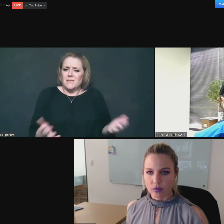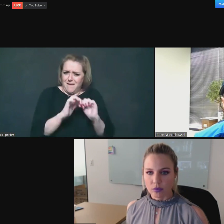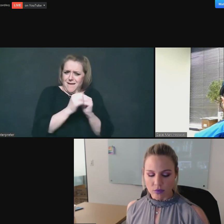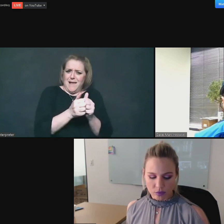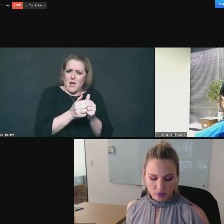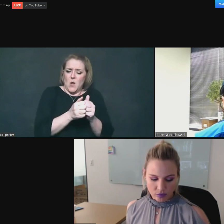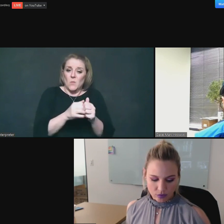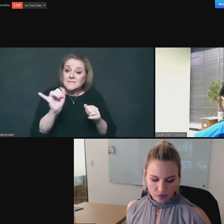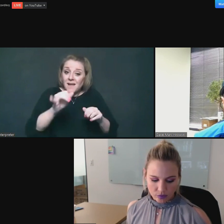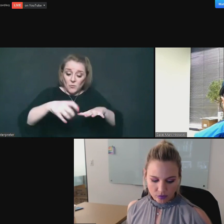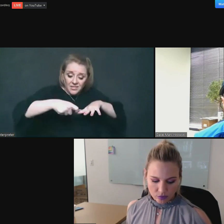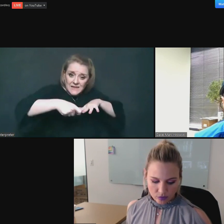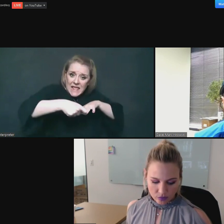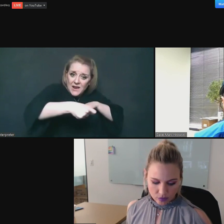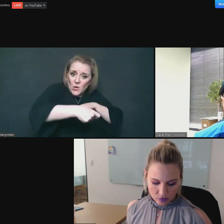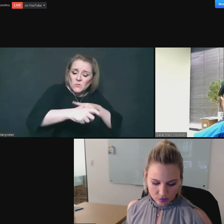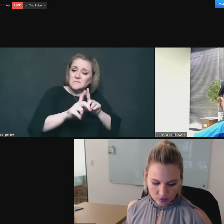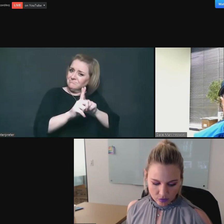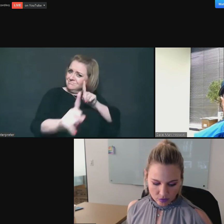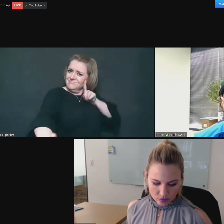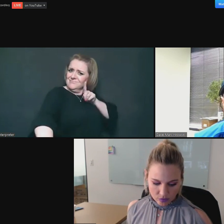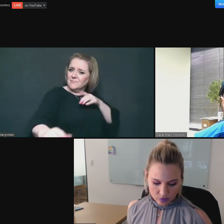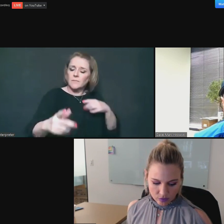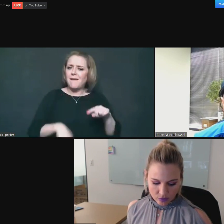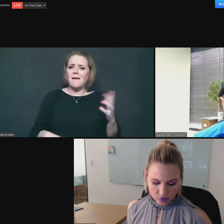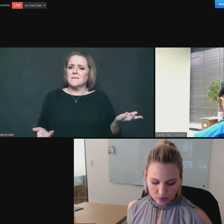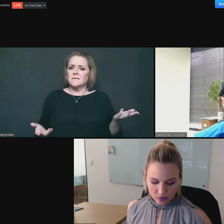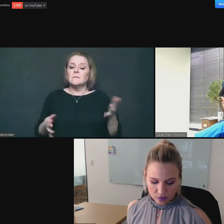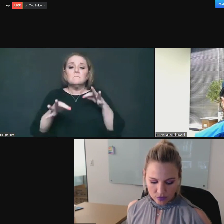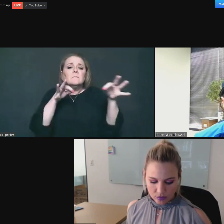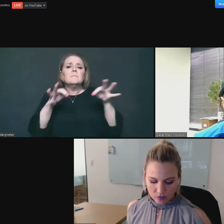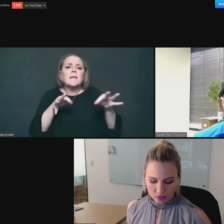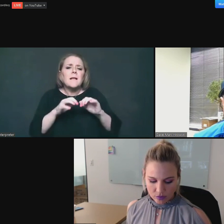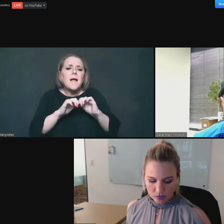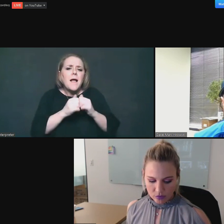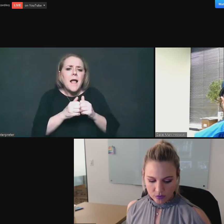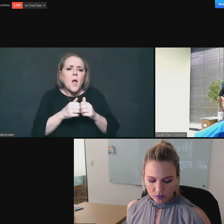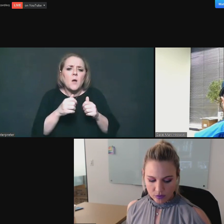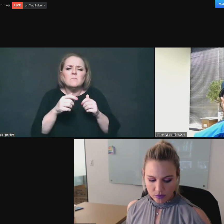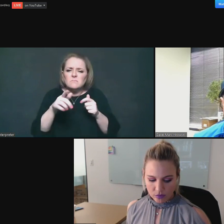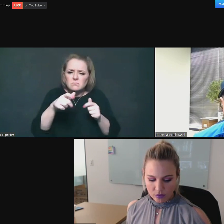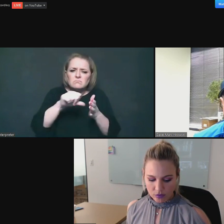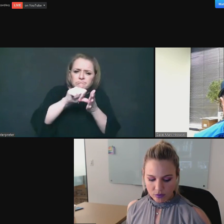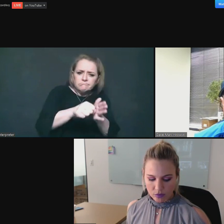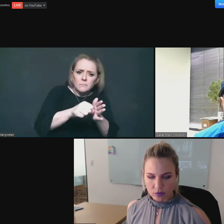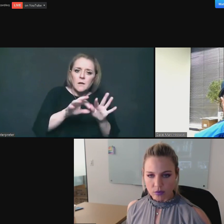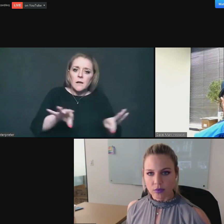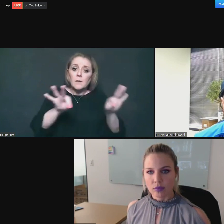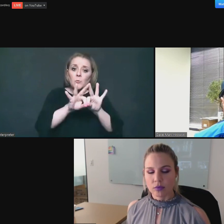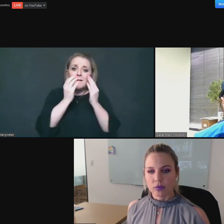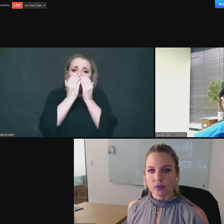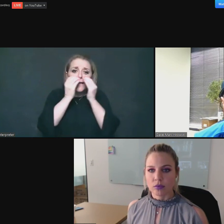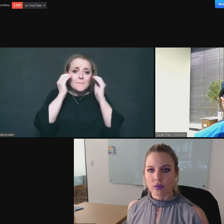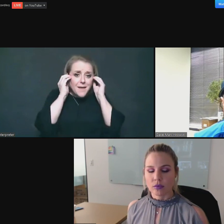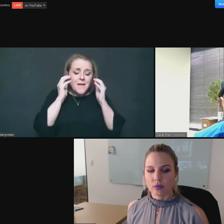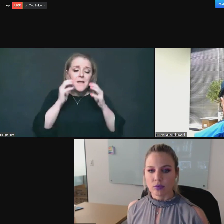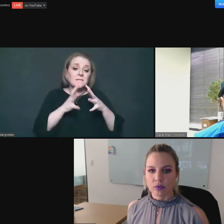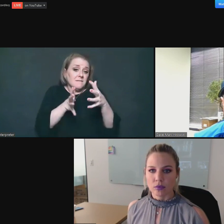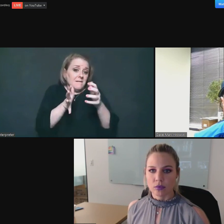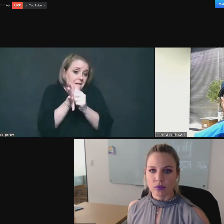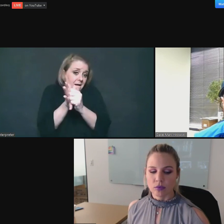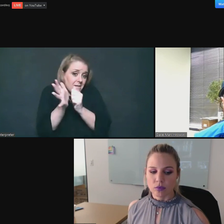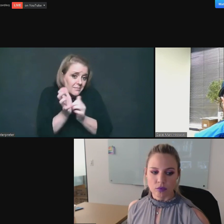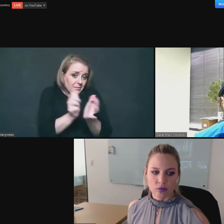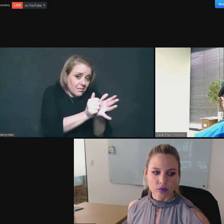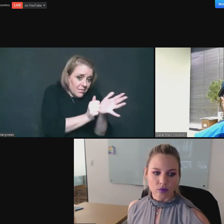doing someone's nails. So, like, can you talk about the importance of wearing a mask and wearing gloves and checking temperatures? I mean,